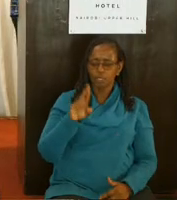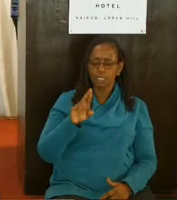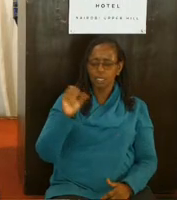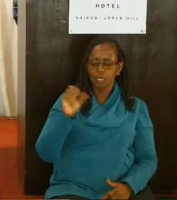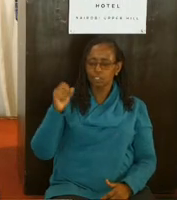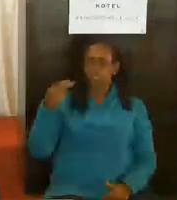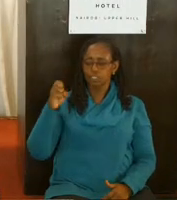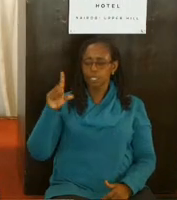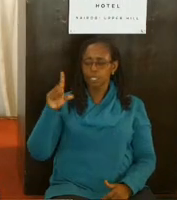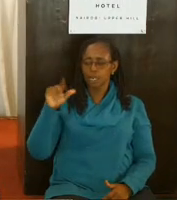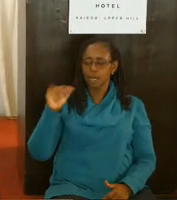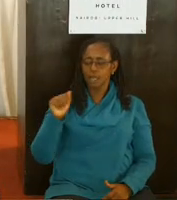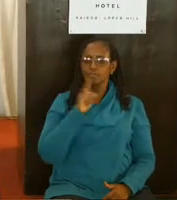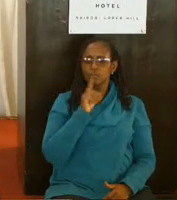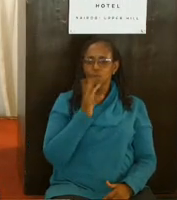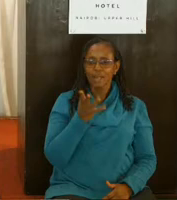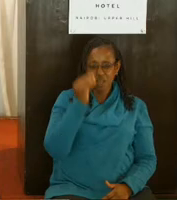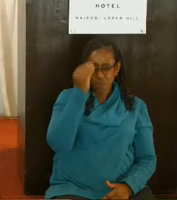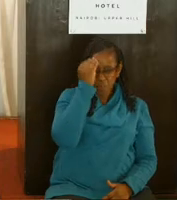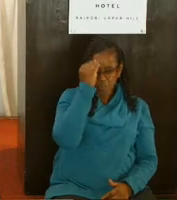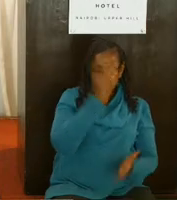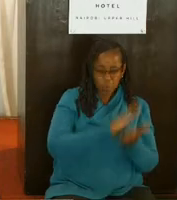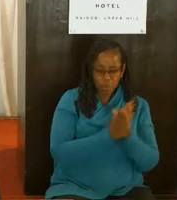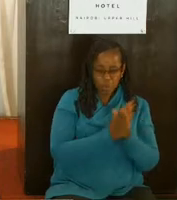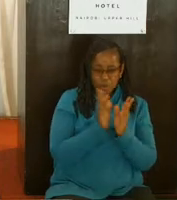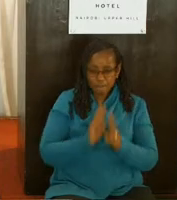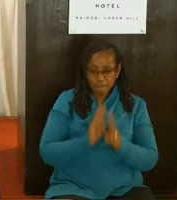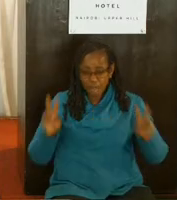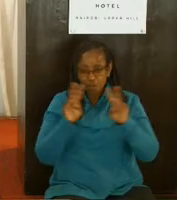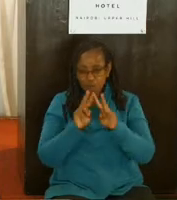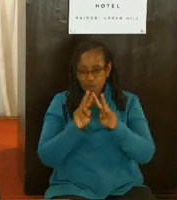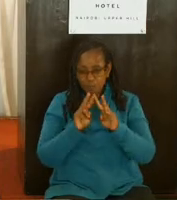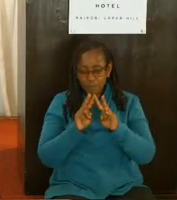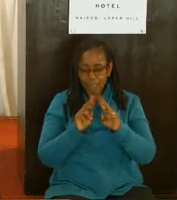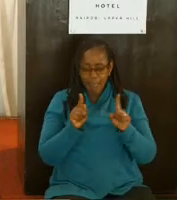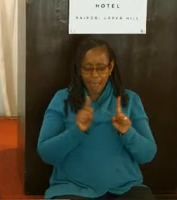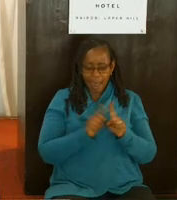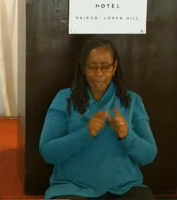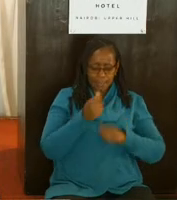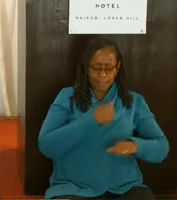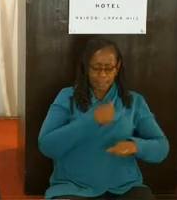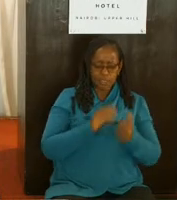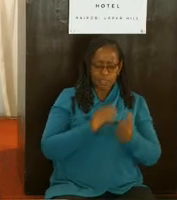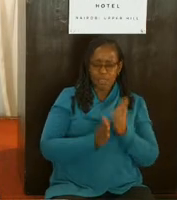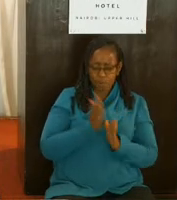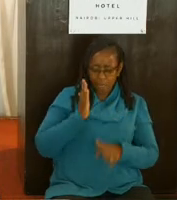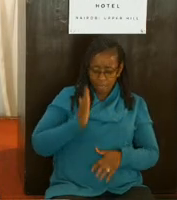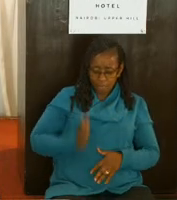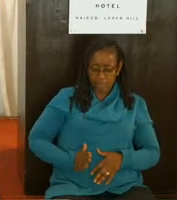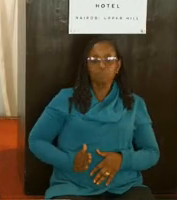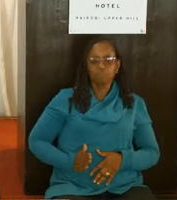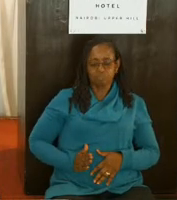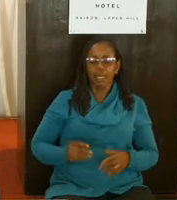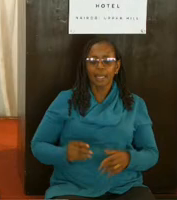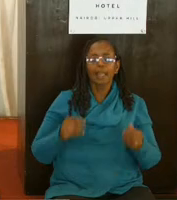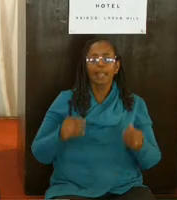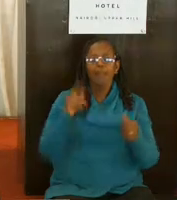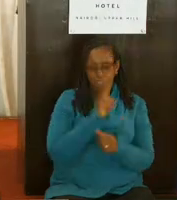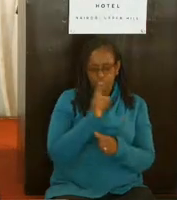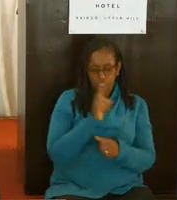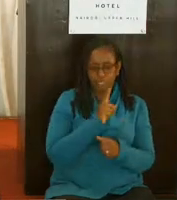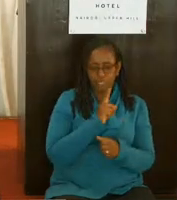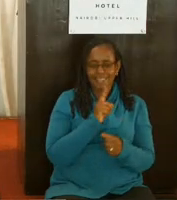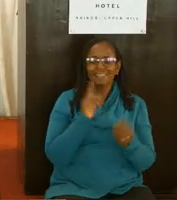who said Education Without values like science without ethics is dangerous destructive